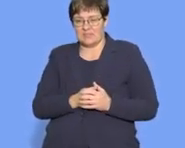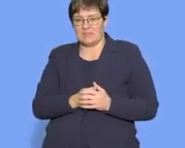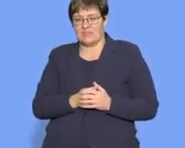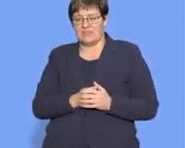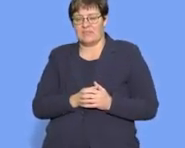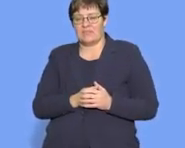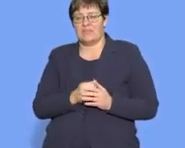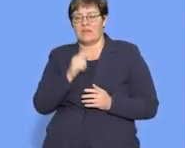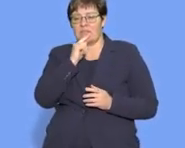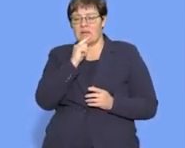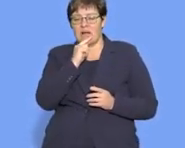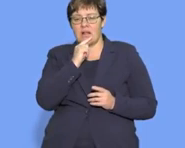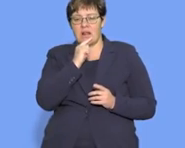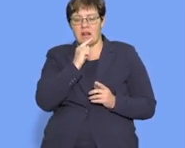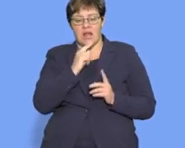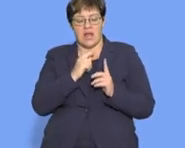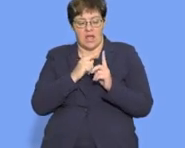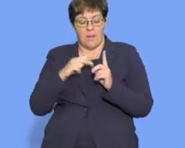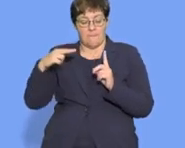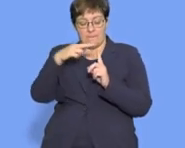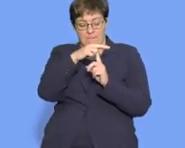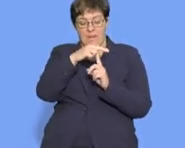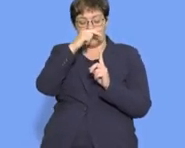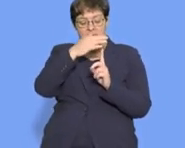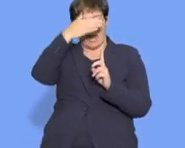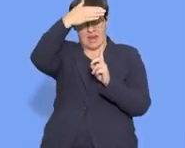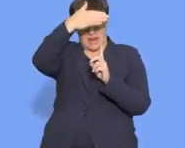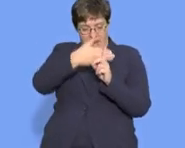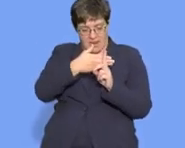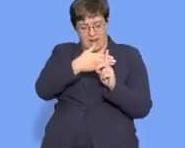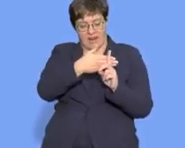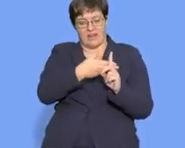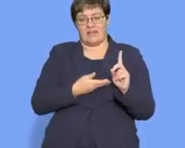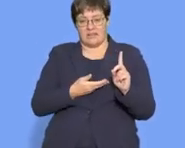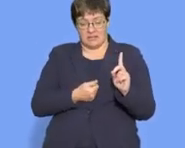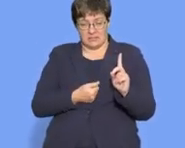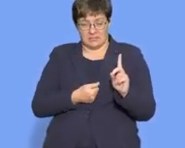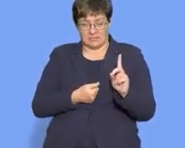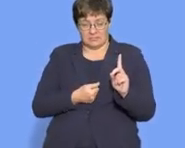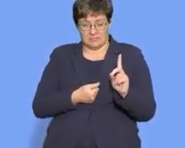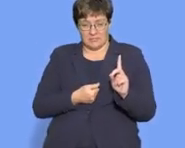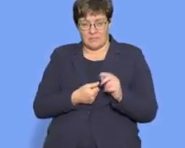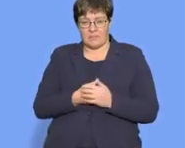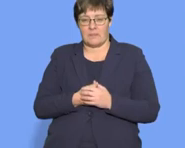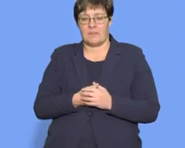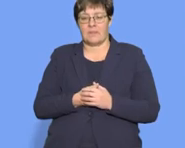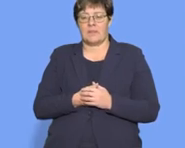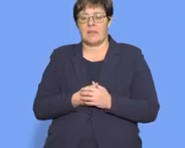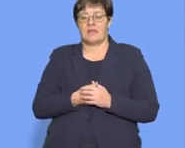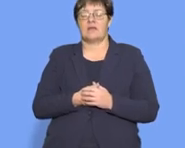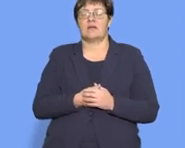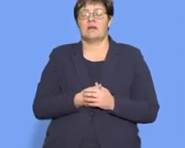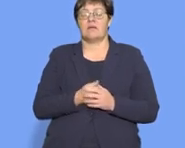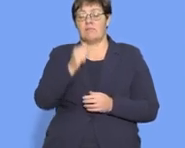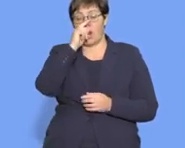a longitudinal or lengthways section. Then, looking at the cell